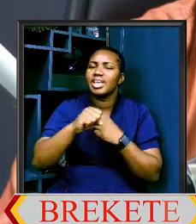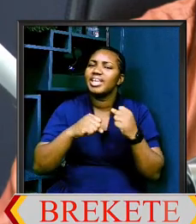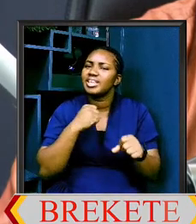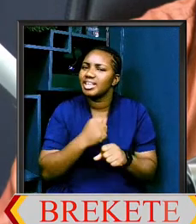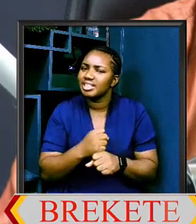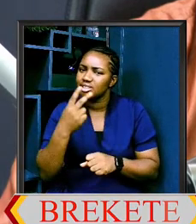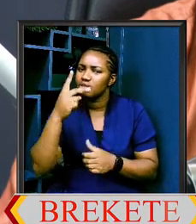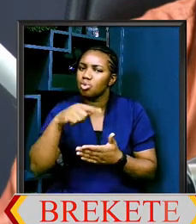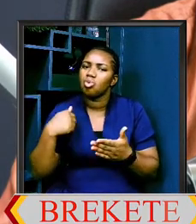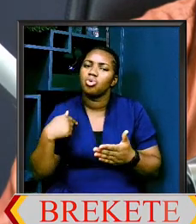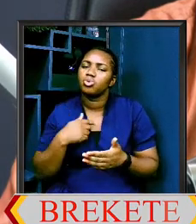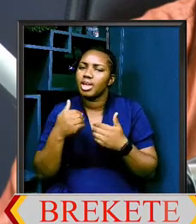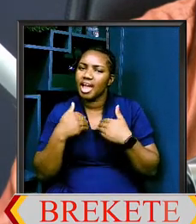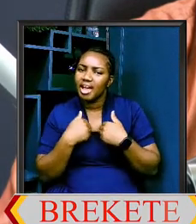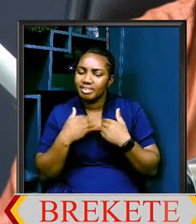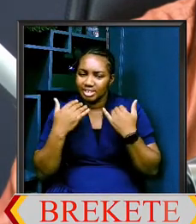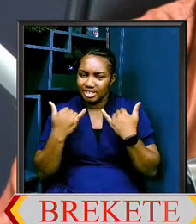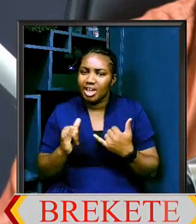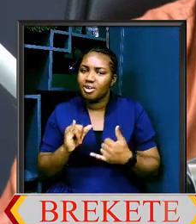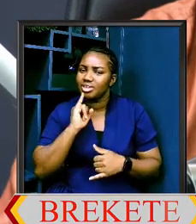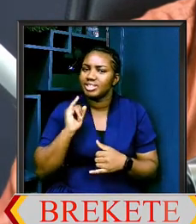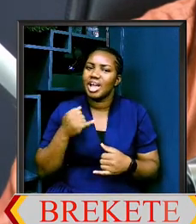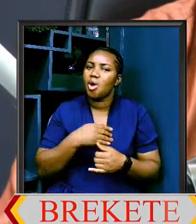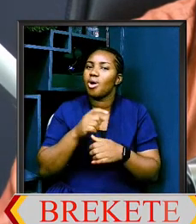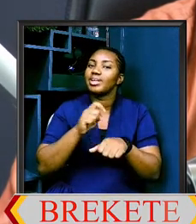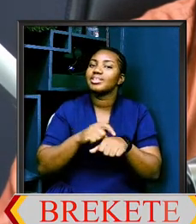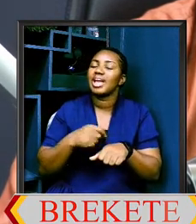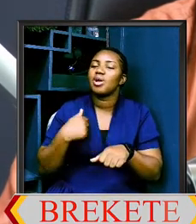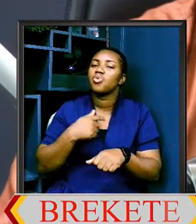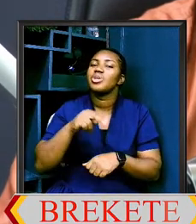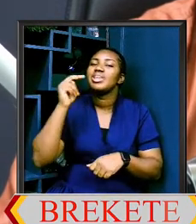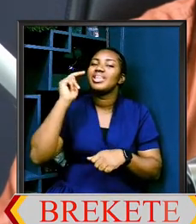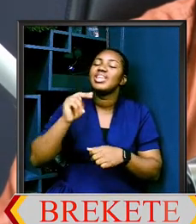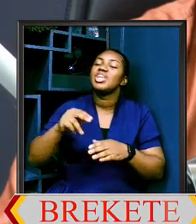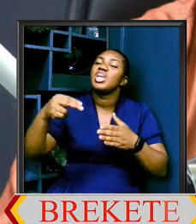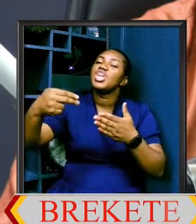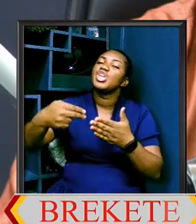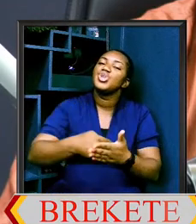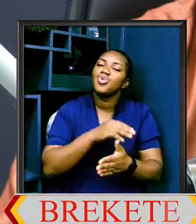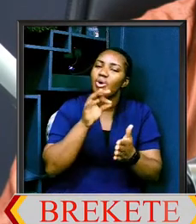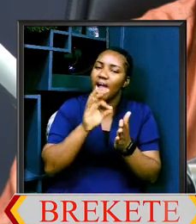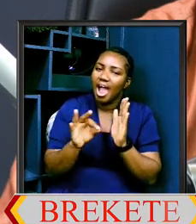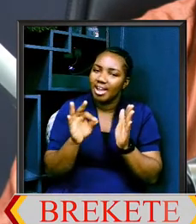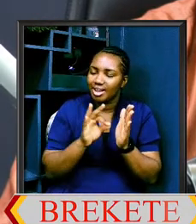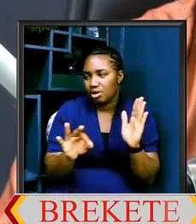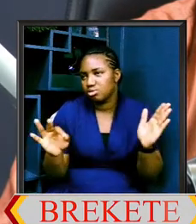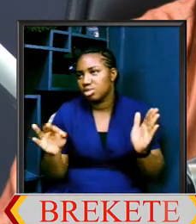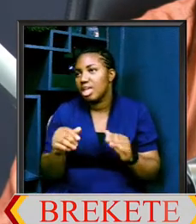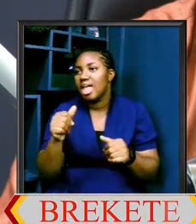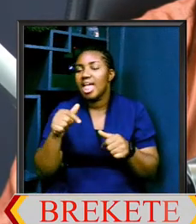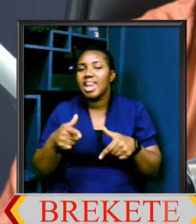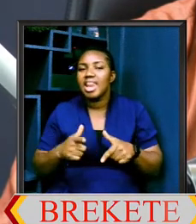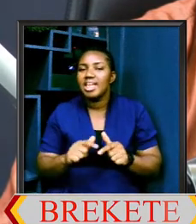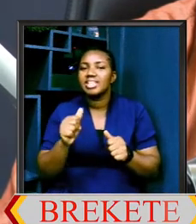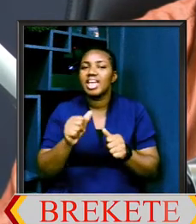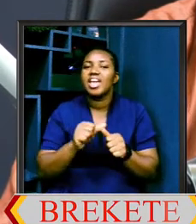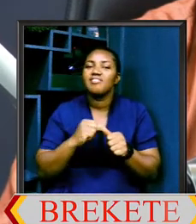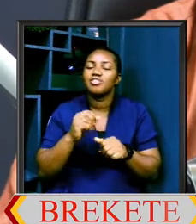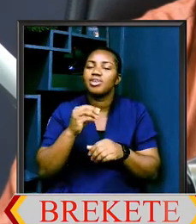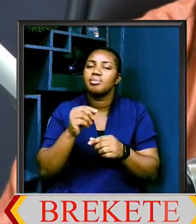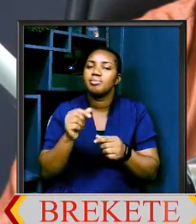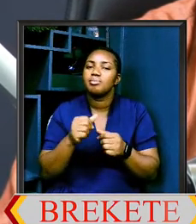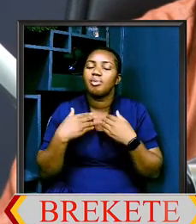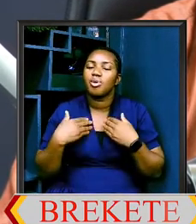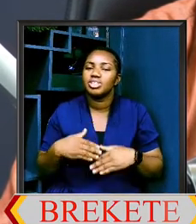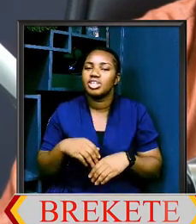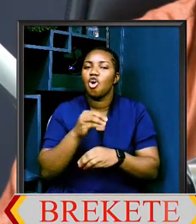had. It's our time now. Let them open a new account. Let us, everybody office should be working.